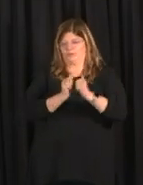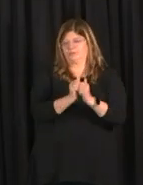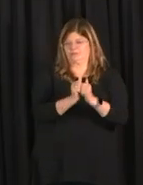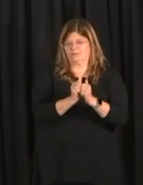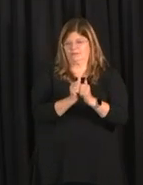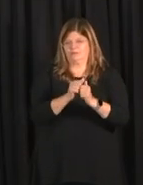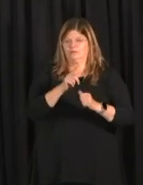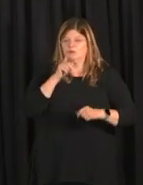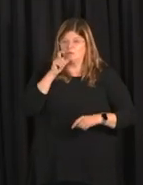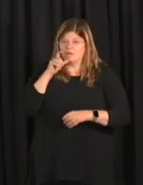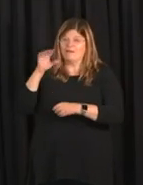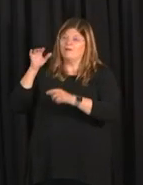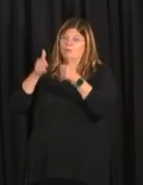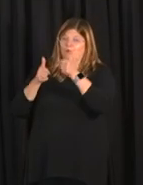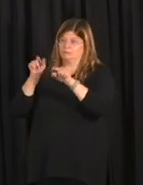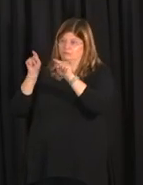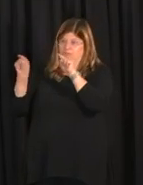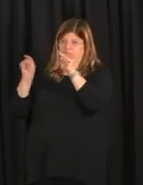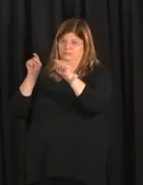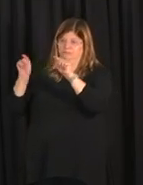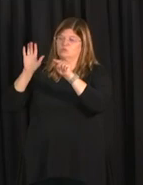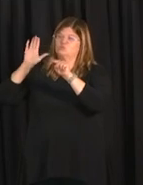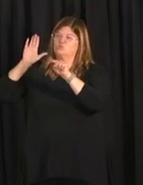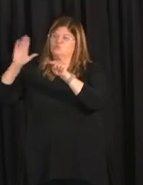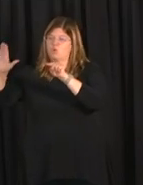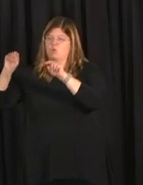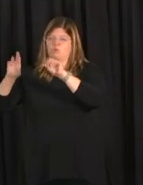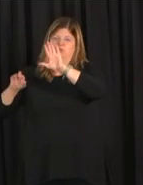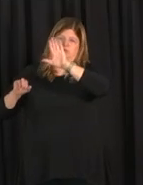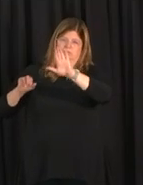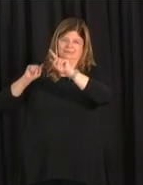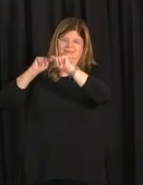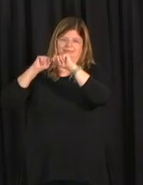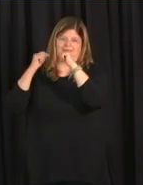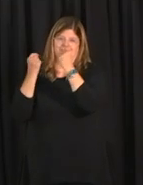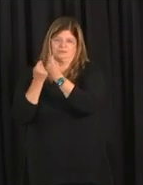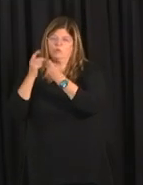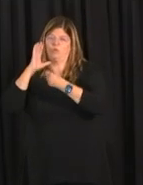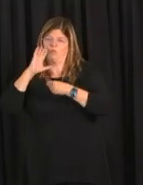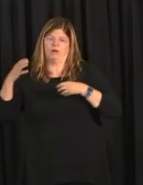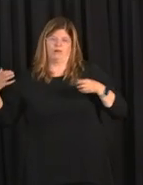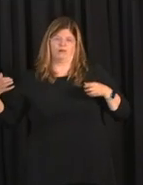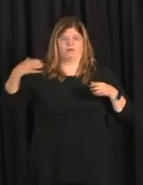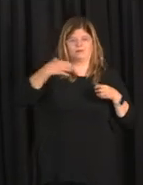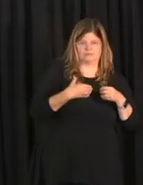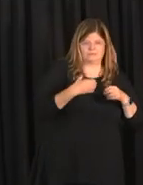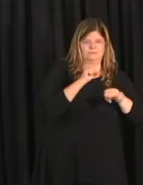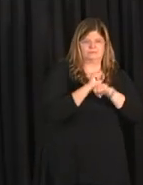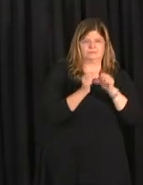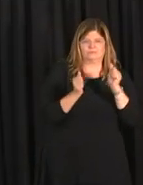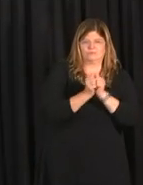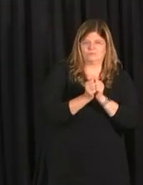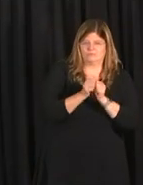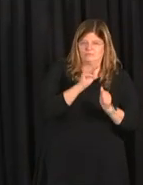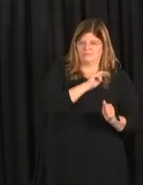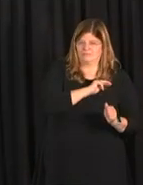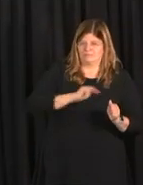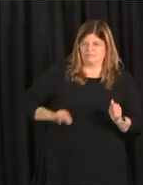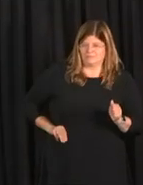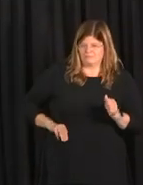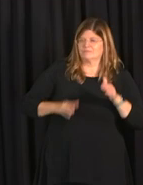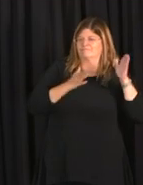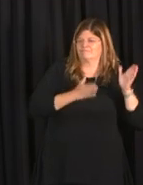president-elect has his people, in this case, that are starting to work on the